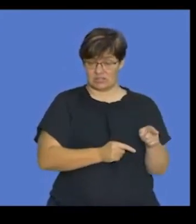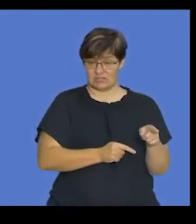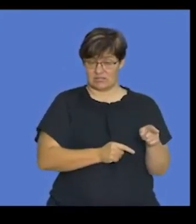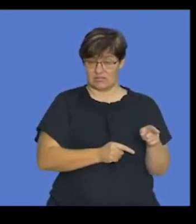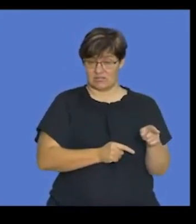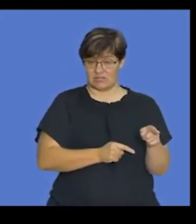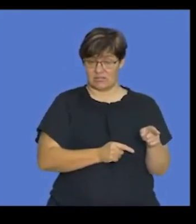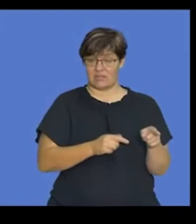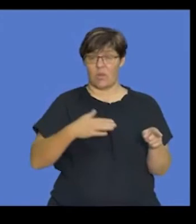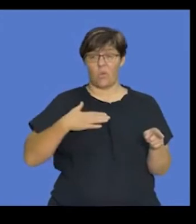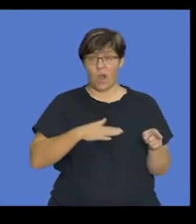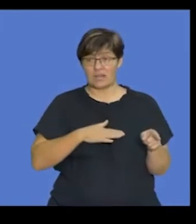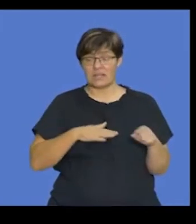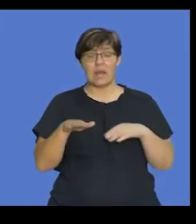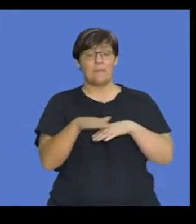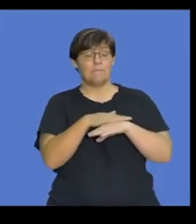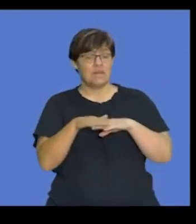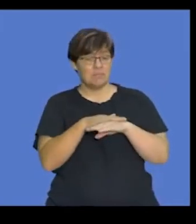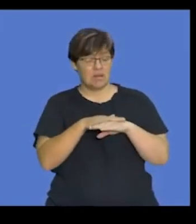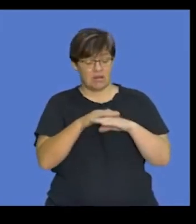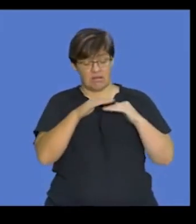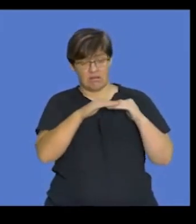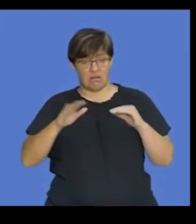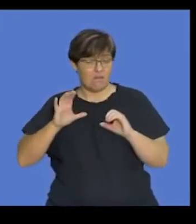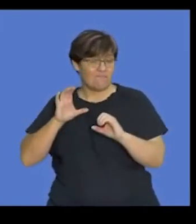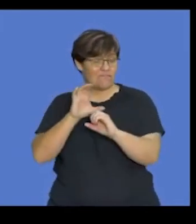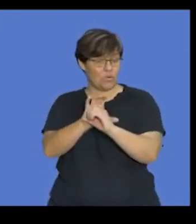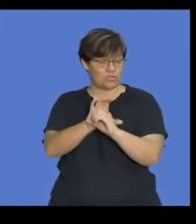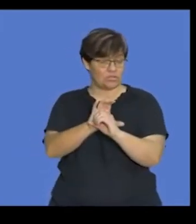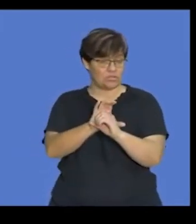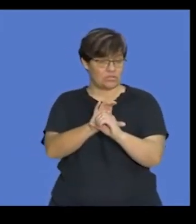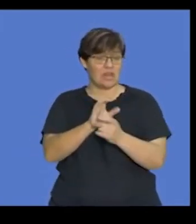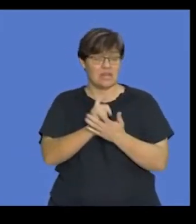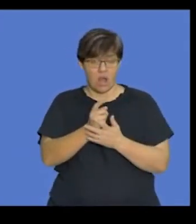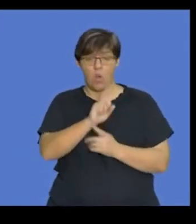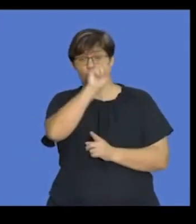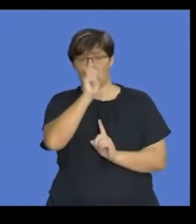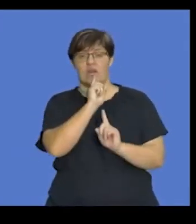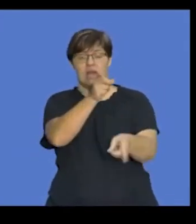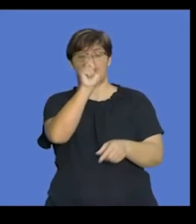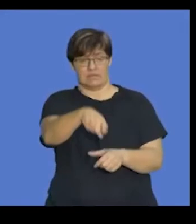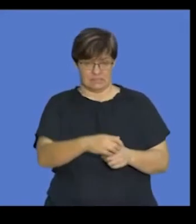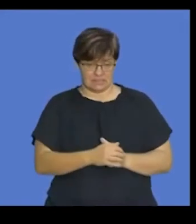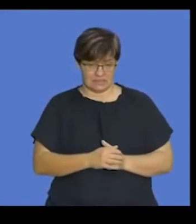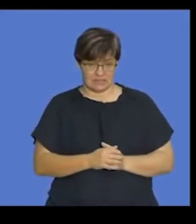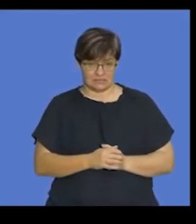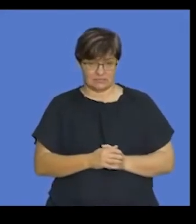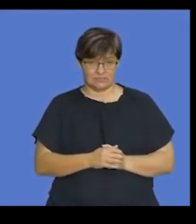minimum horizontal force. So that's the applied force. So now we have to answer the question. That